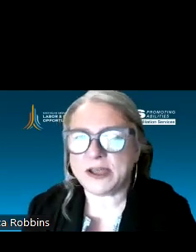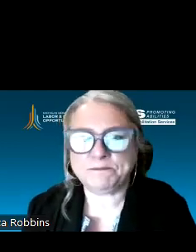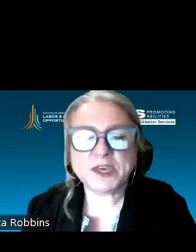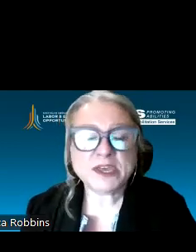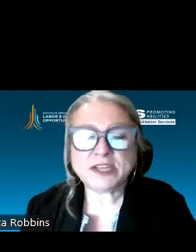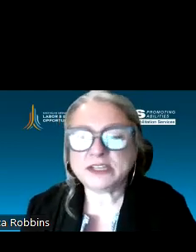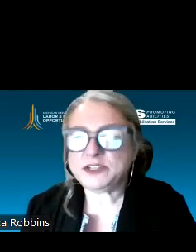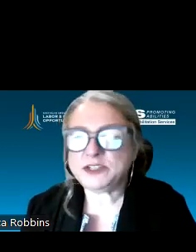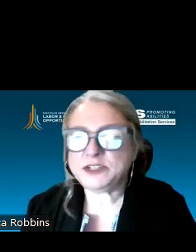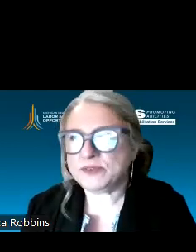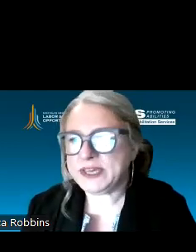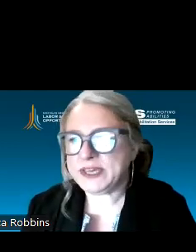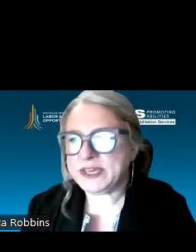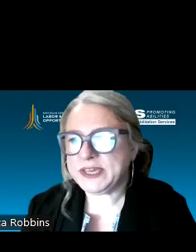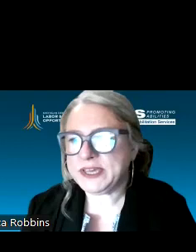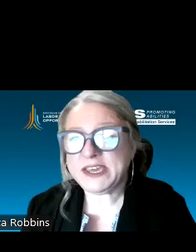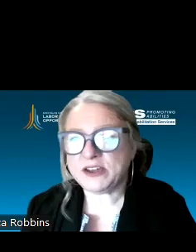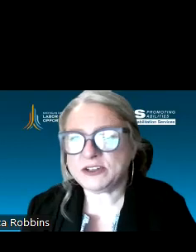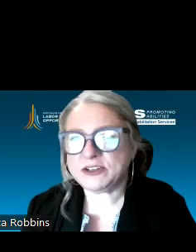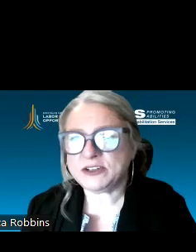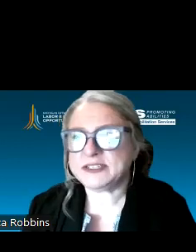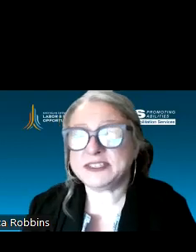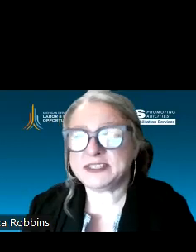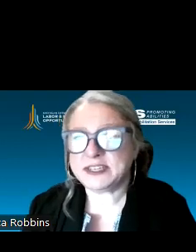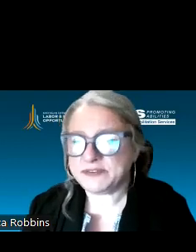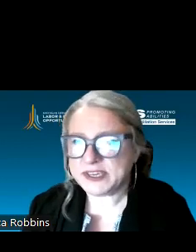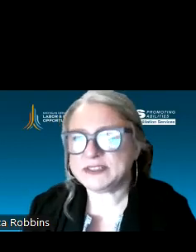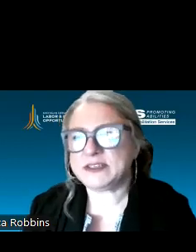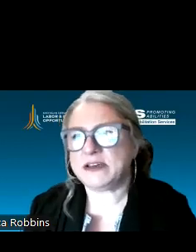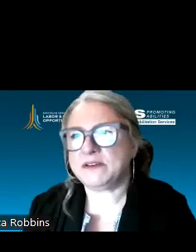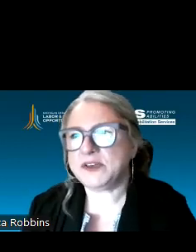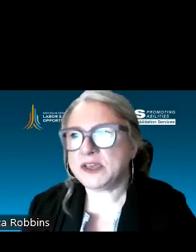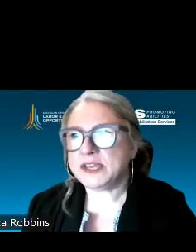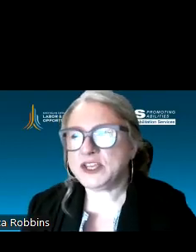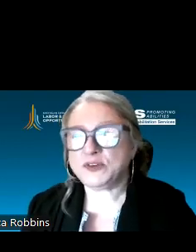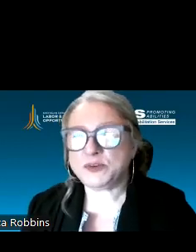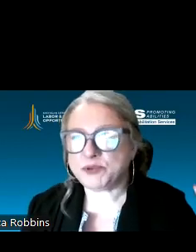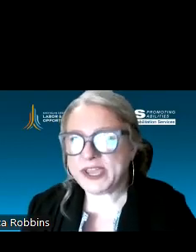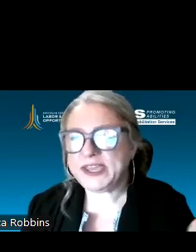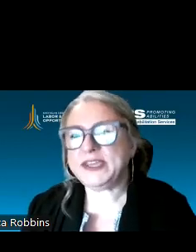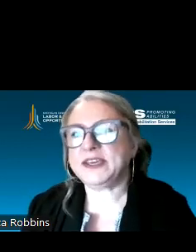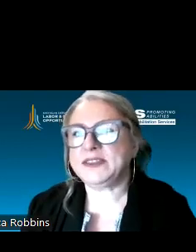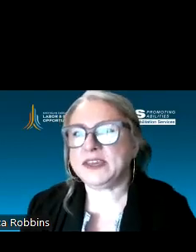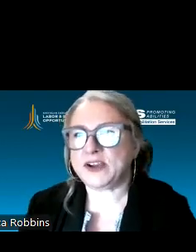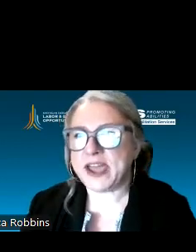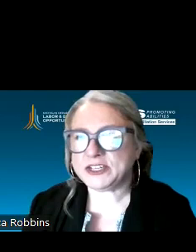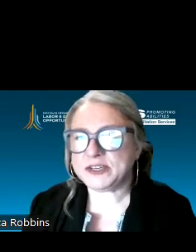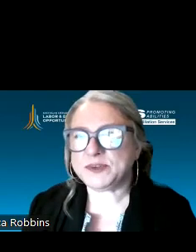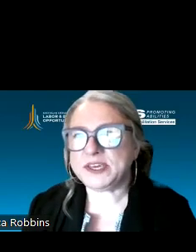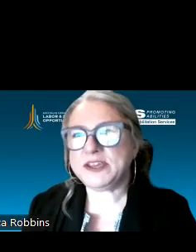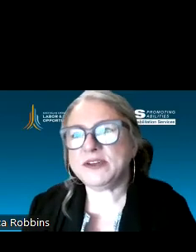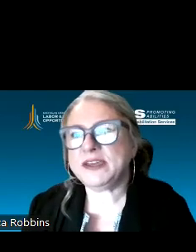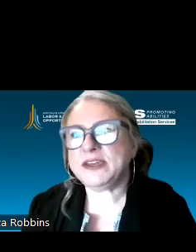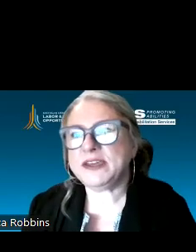counselor, Dr. Bogue really helped me understand the significance of, the brain and the interaction